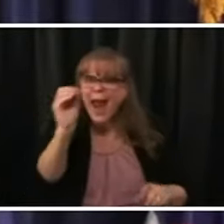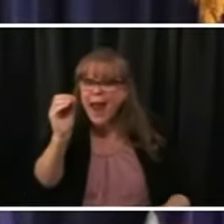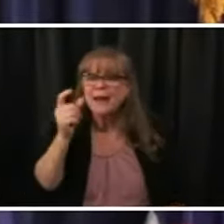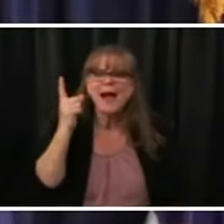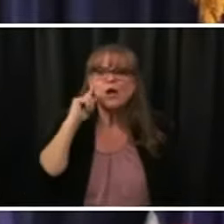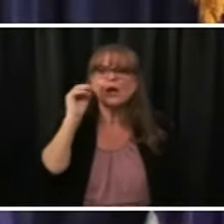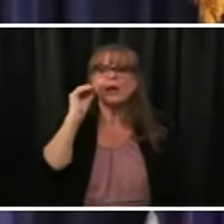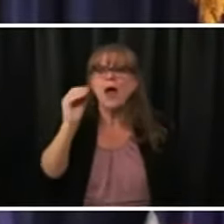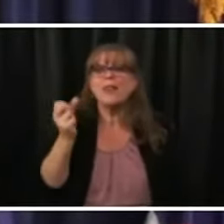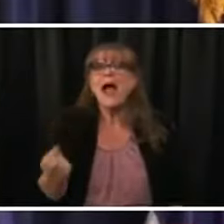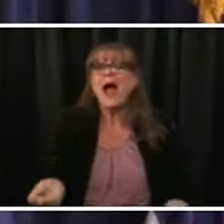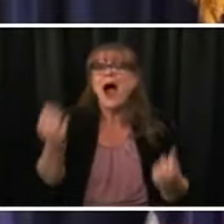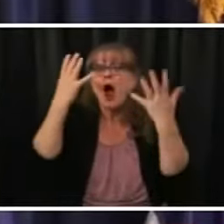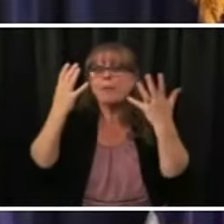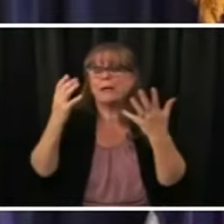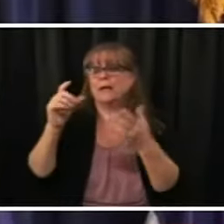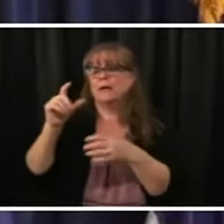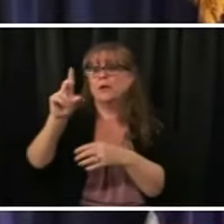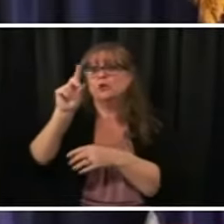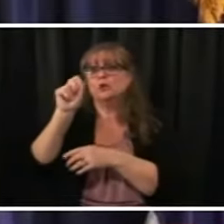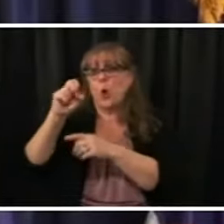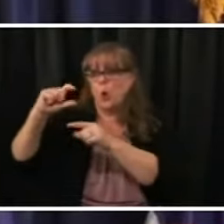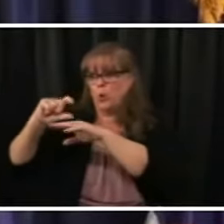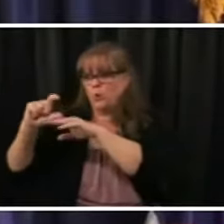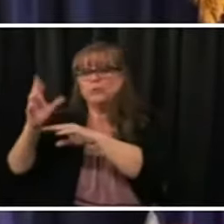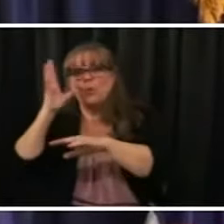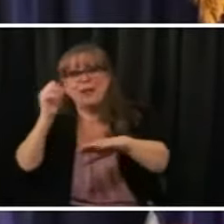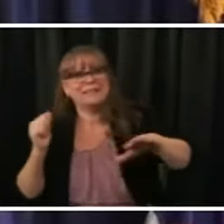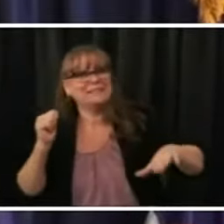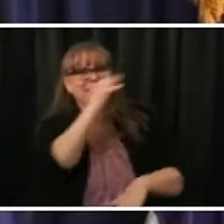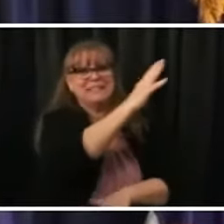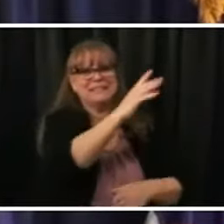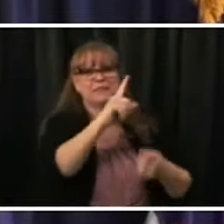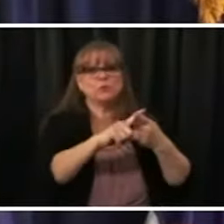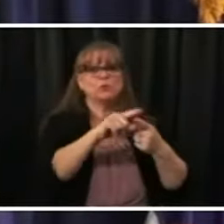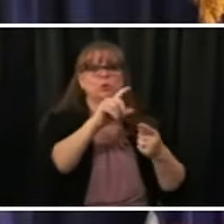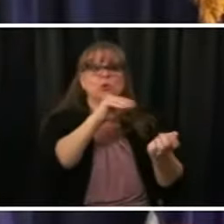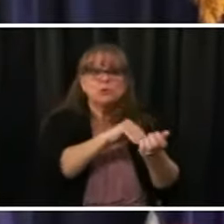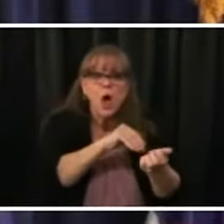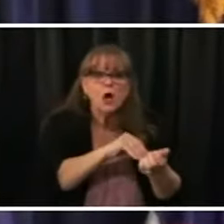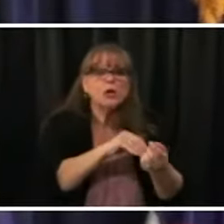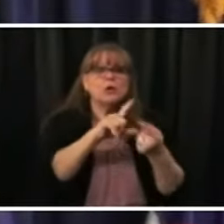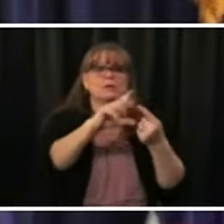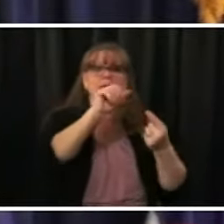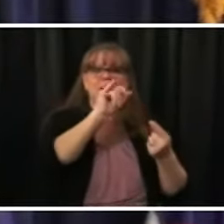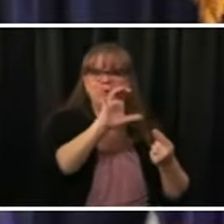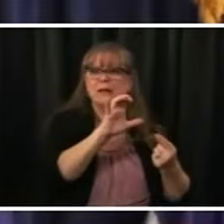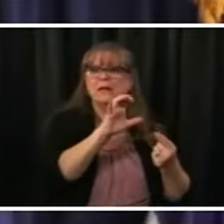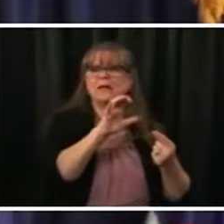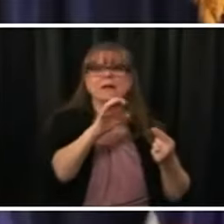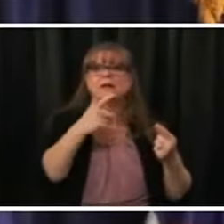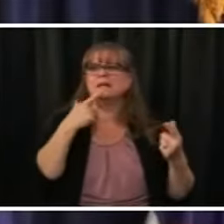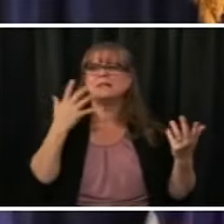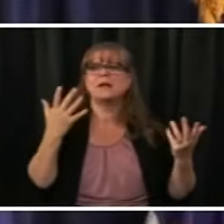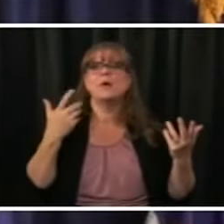and local providers, and they have no idea how many doses are actually coming into the county, so they don't know how